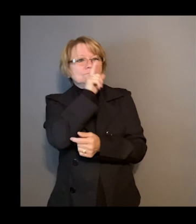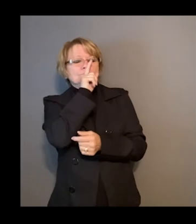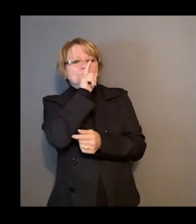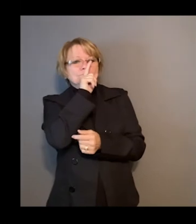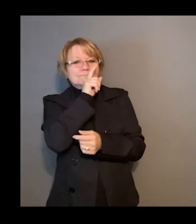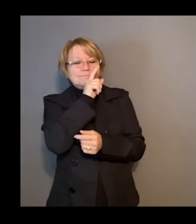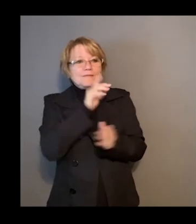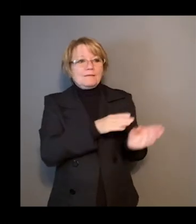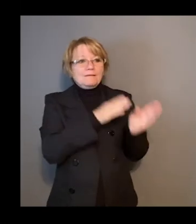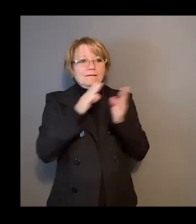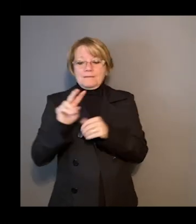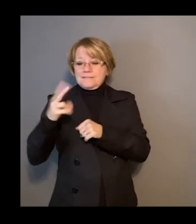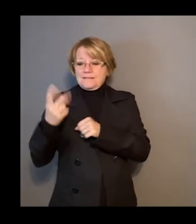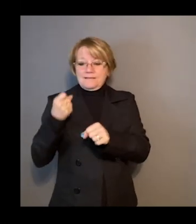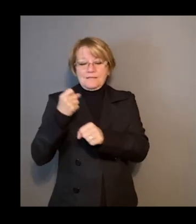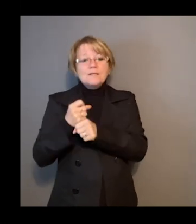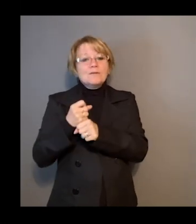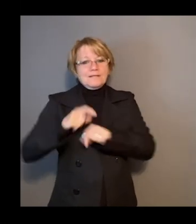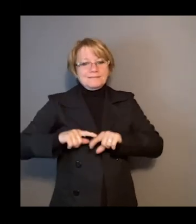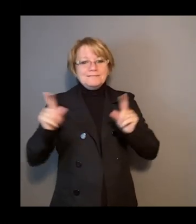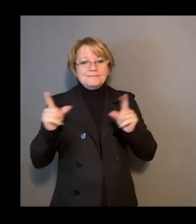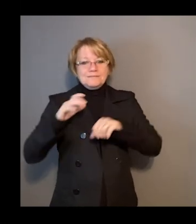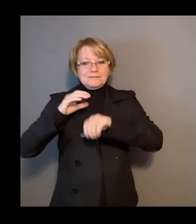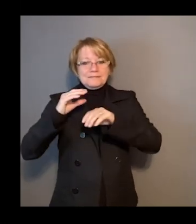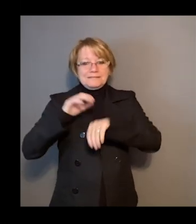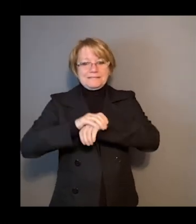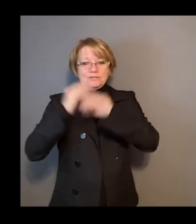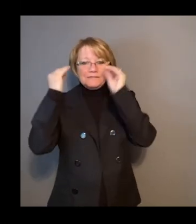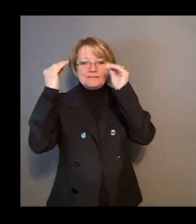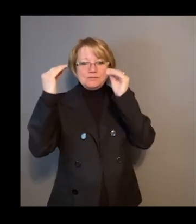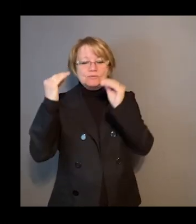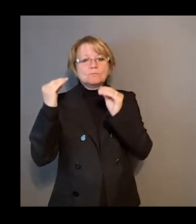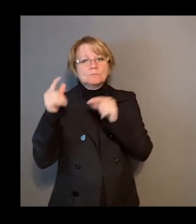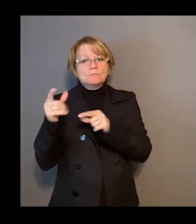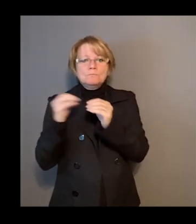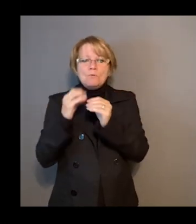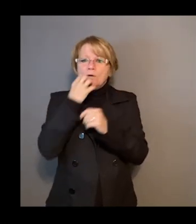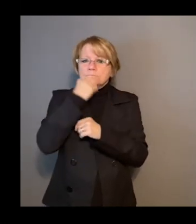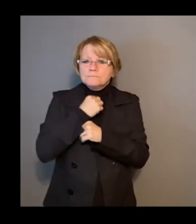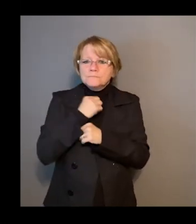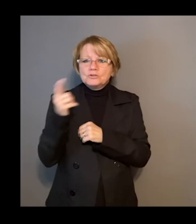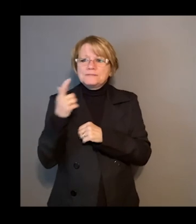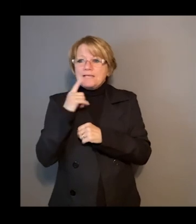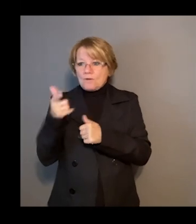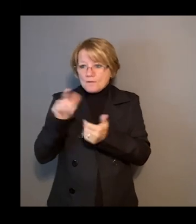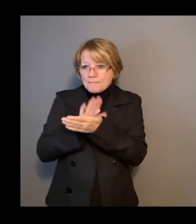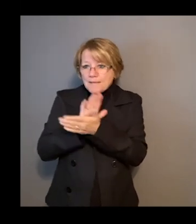when I had a different teacher, she was more caring. She was like, okay, all right, you did this paper, but I need you to rewrite it this way because